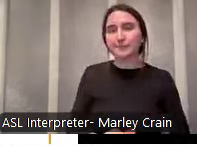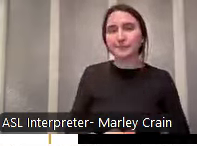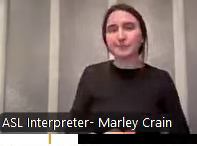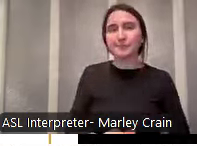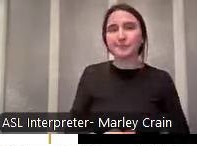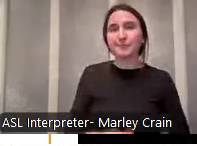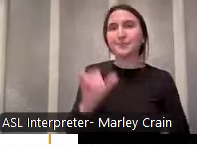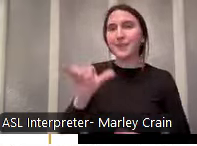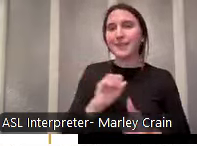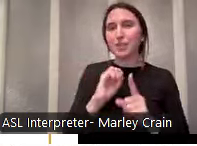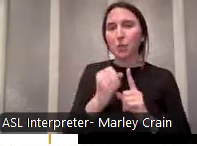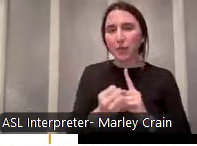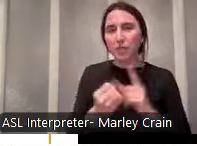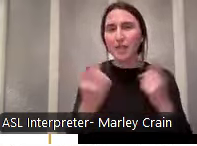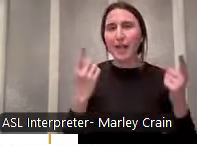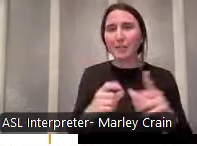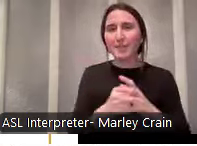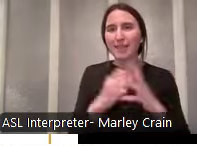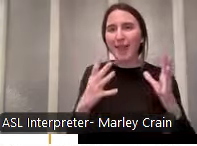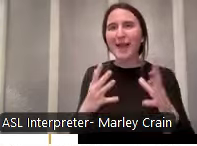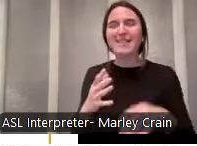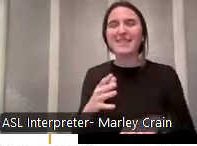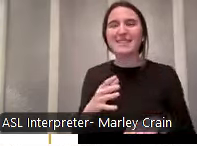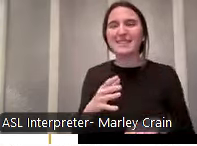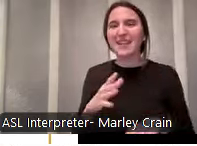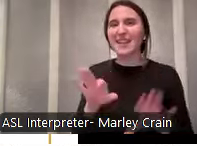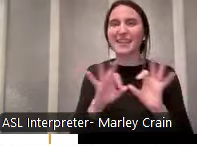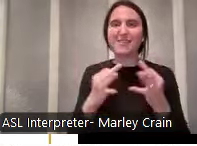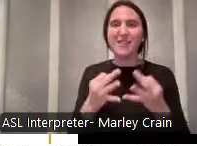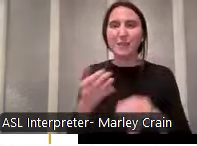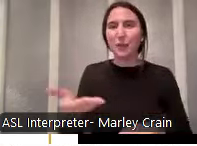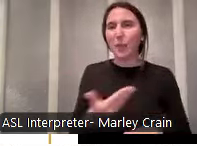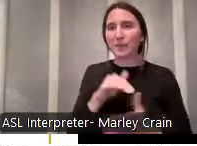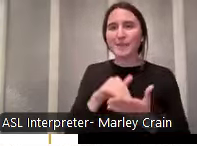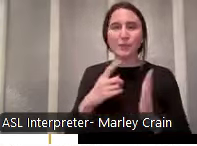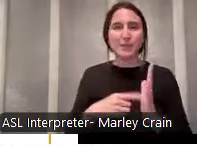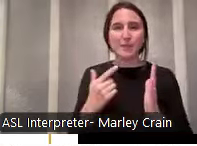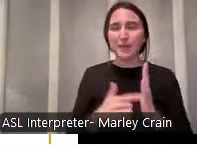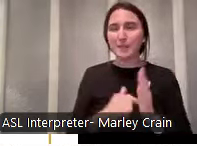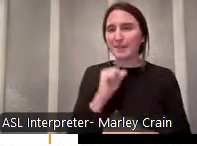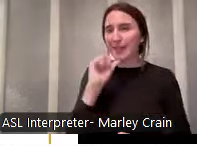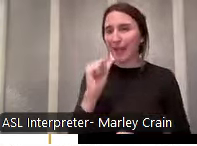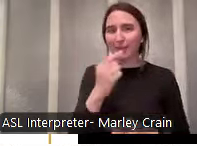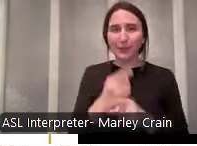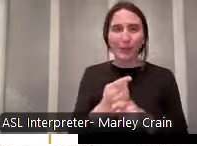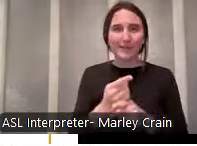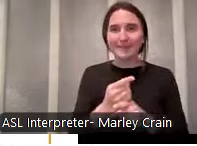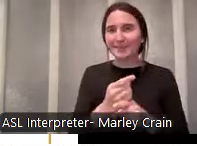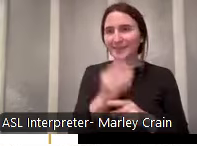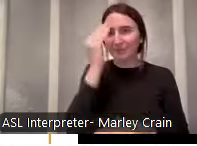where often we hear family welcome centers not giving the correct information. You may also want to go straight to special education